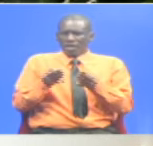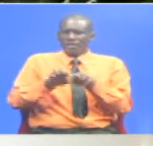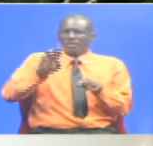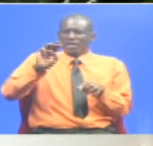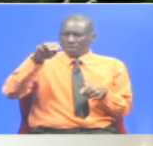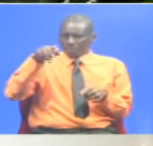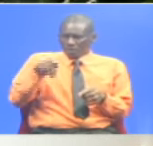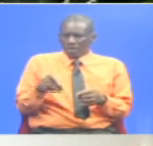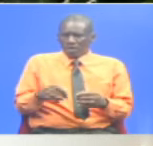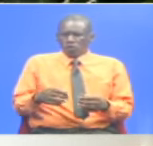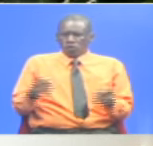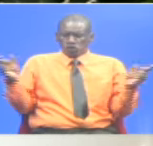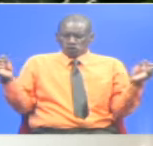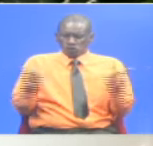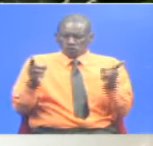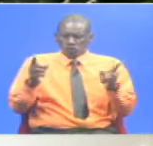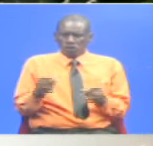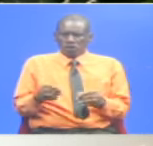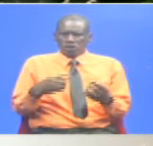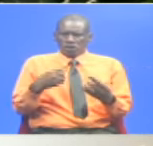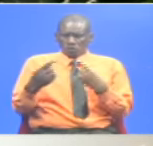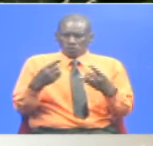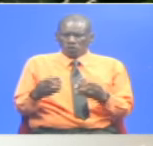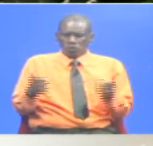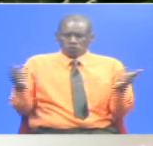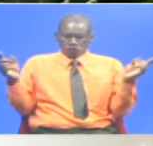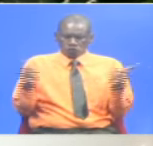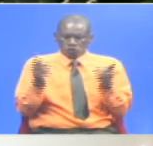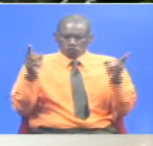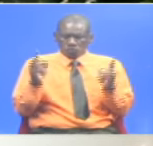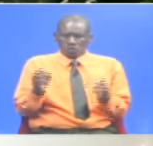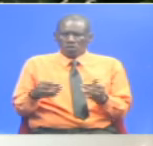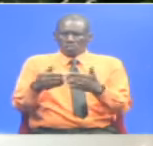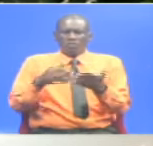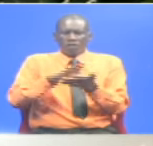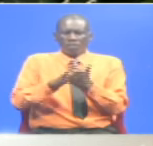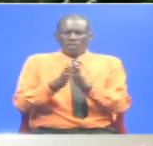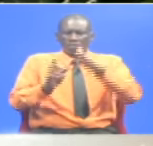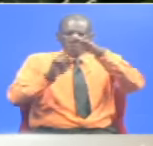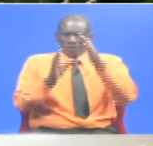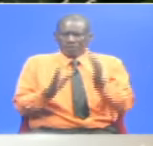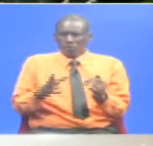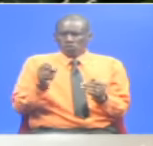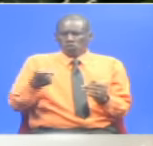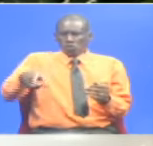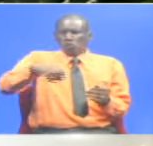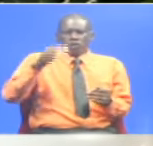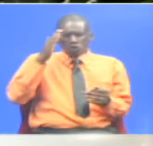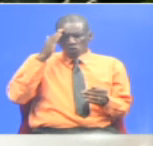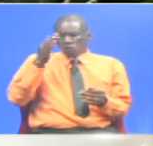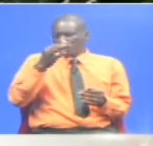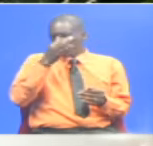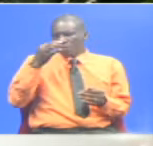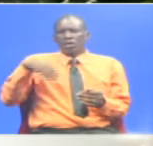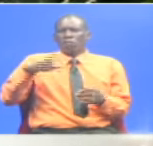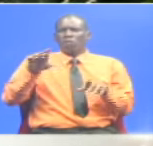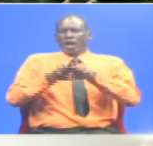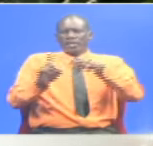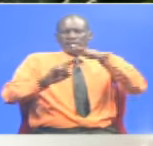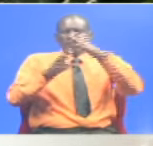was very brief before he became a minister. So we knew him more as a minister